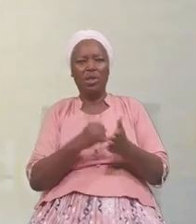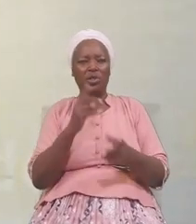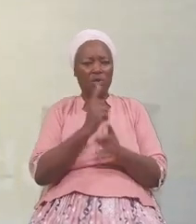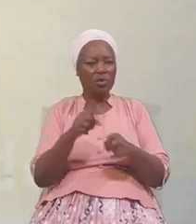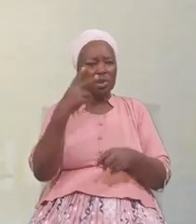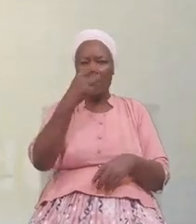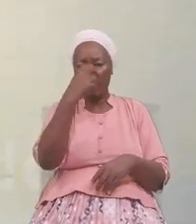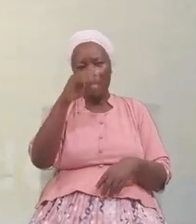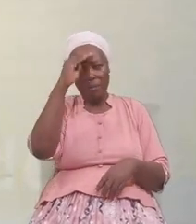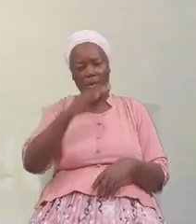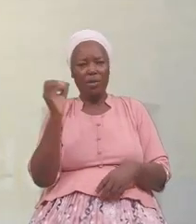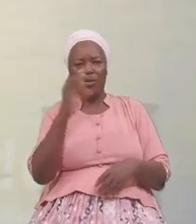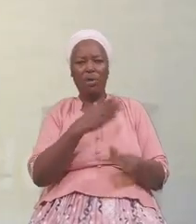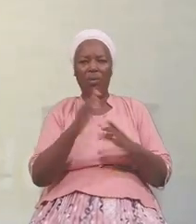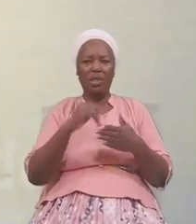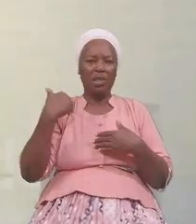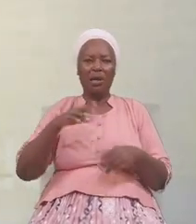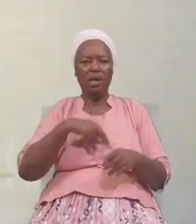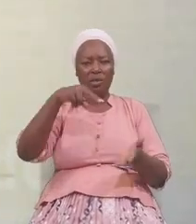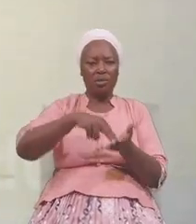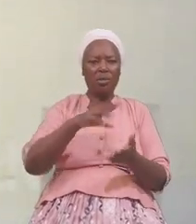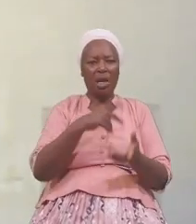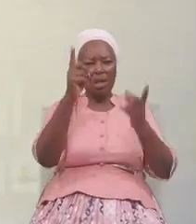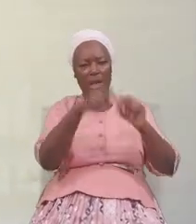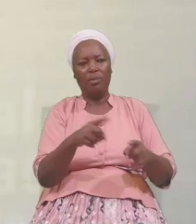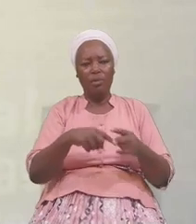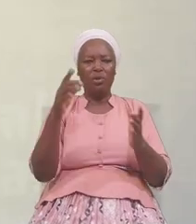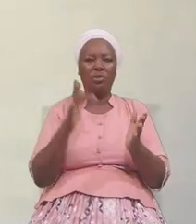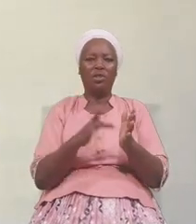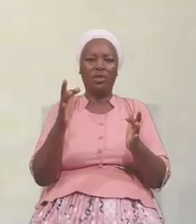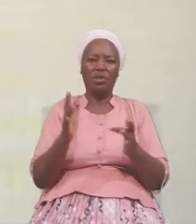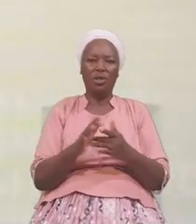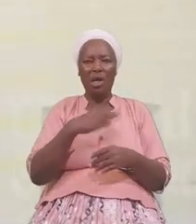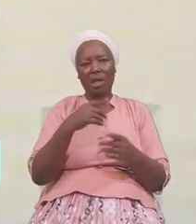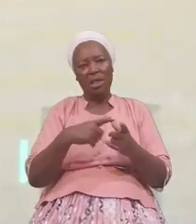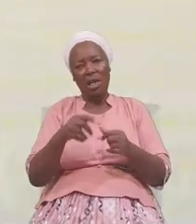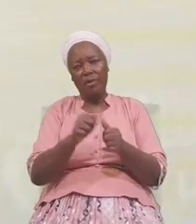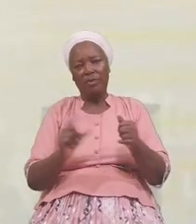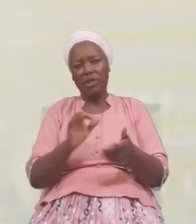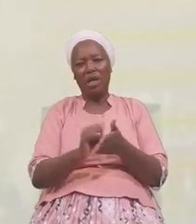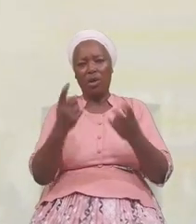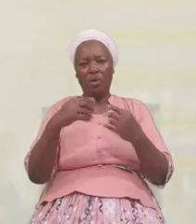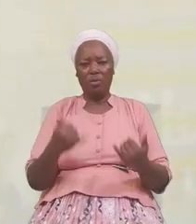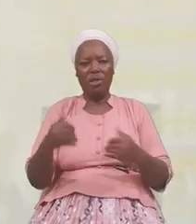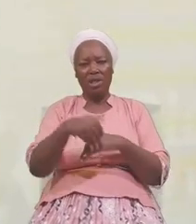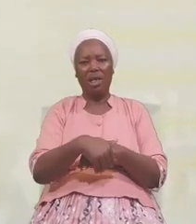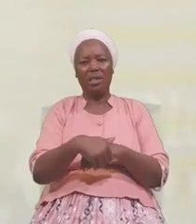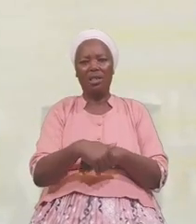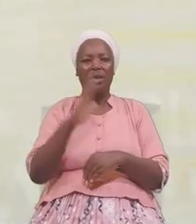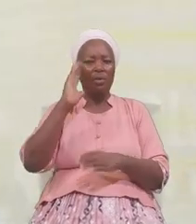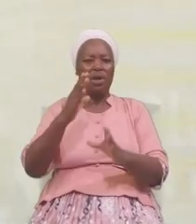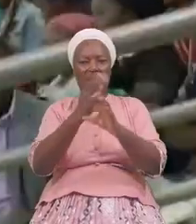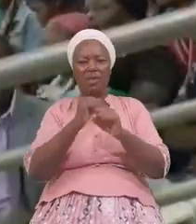garment rose and came to Jesus. And everyone that comes tonight will